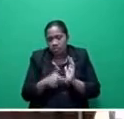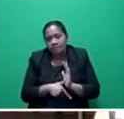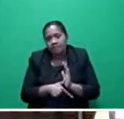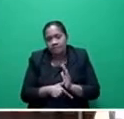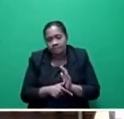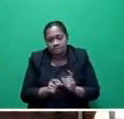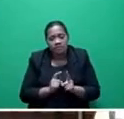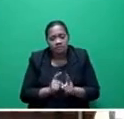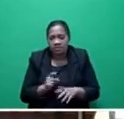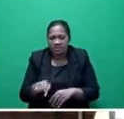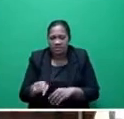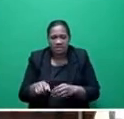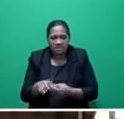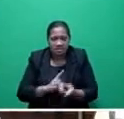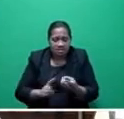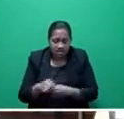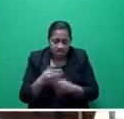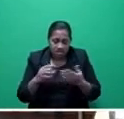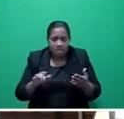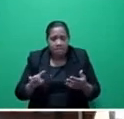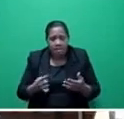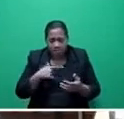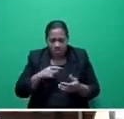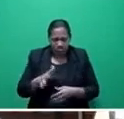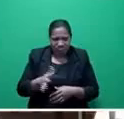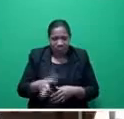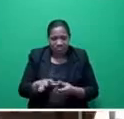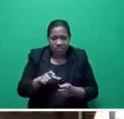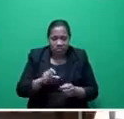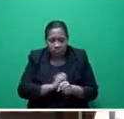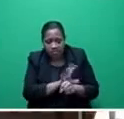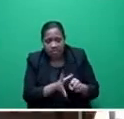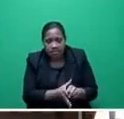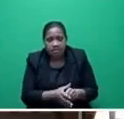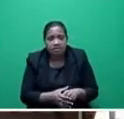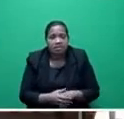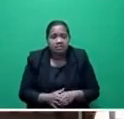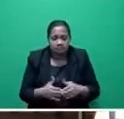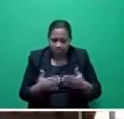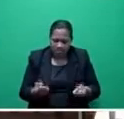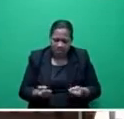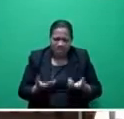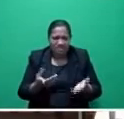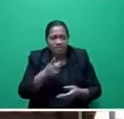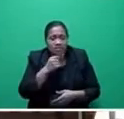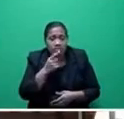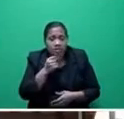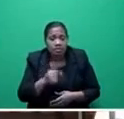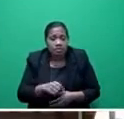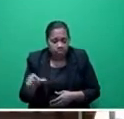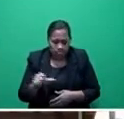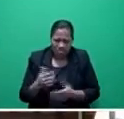natural disasters. However, with the uncertainty of COVID-19, repayment relief has been unprecedented given the amount of loans that have actually